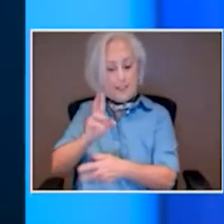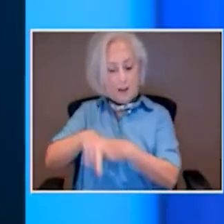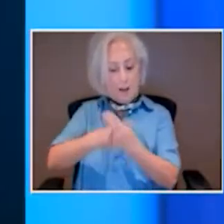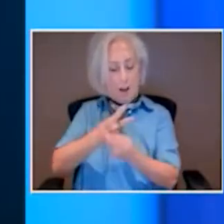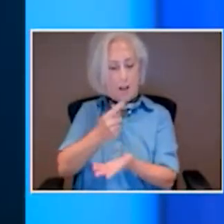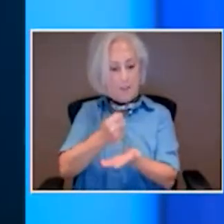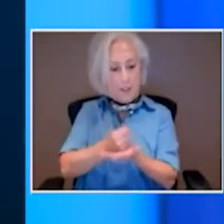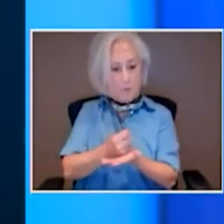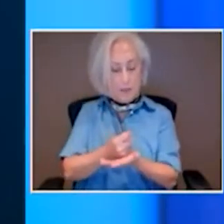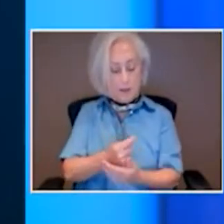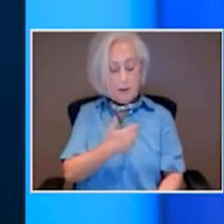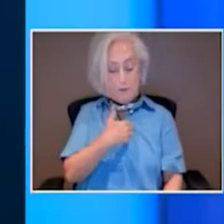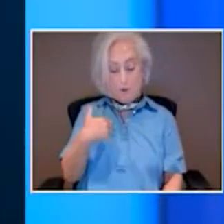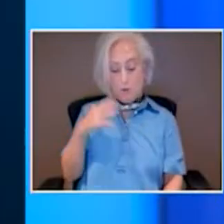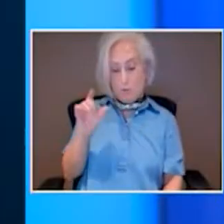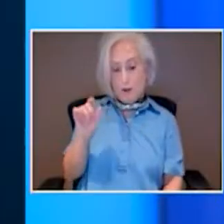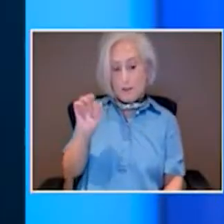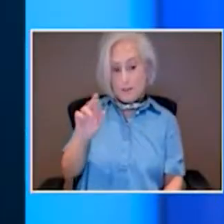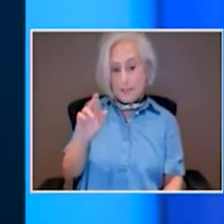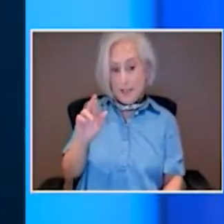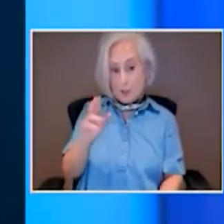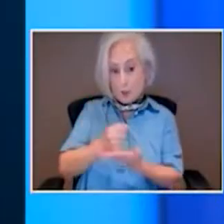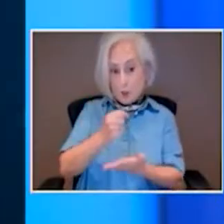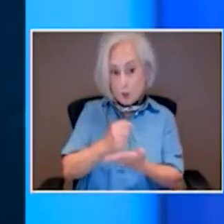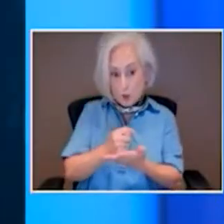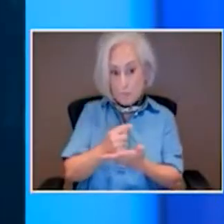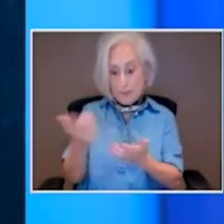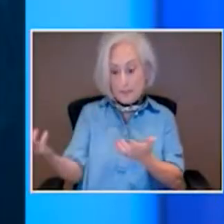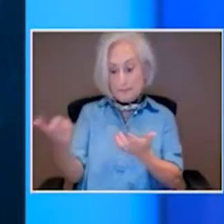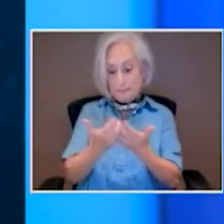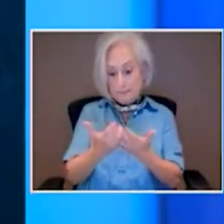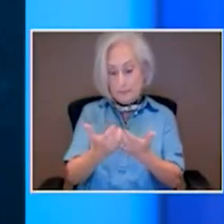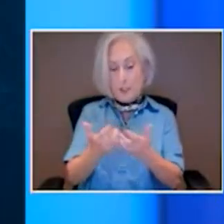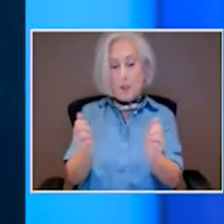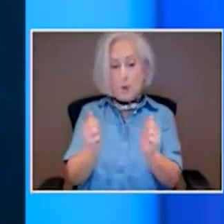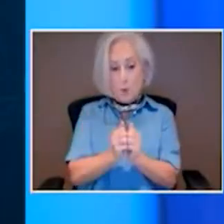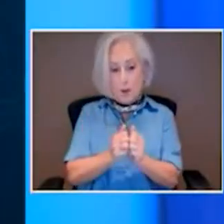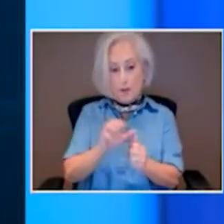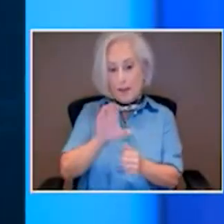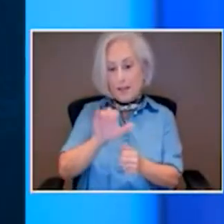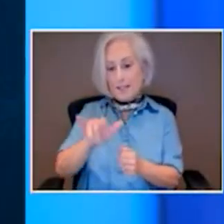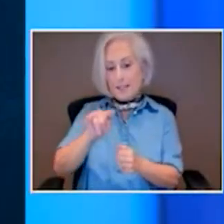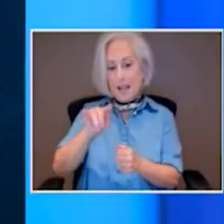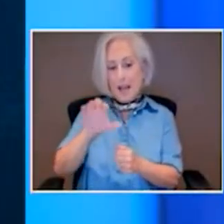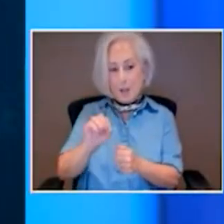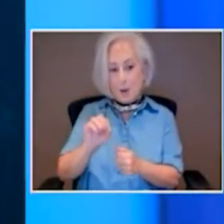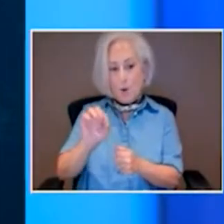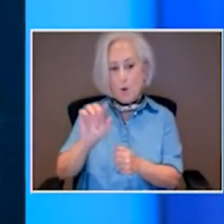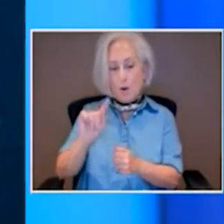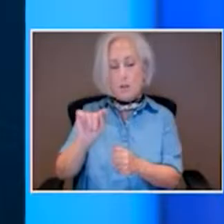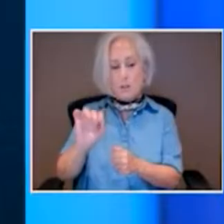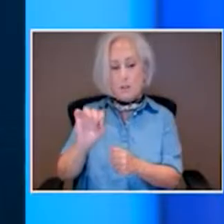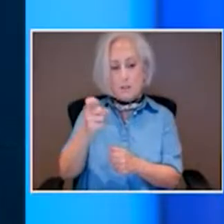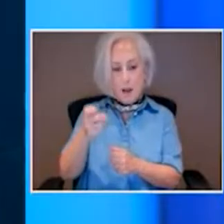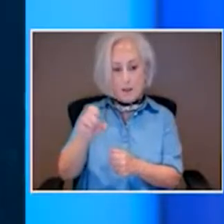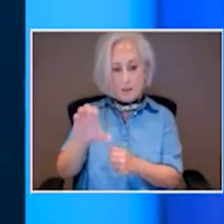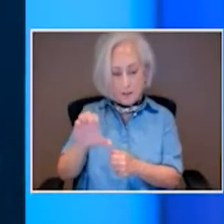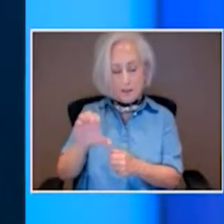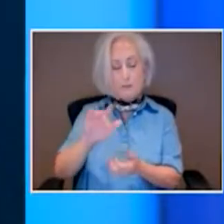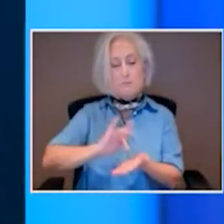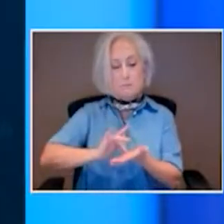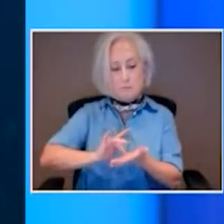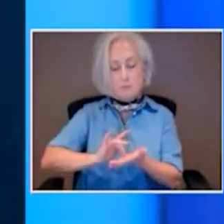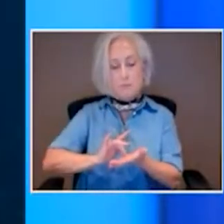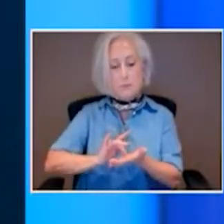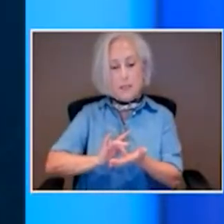it is coupled with a cytotoxic chemotherapy medication. Because original studies have just shown